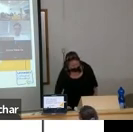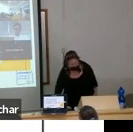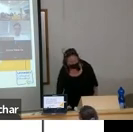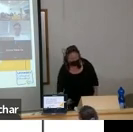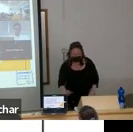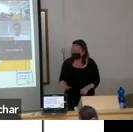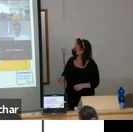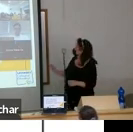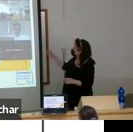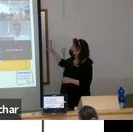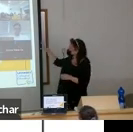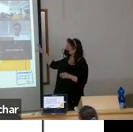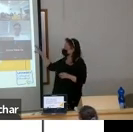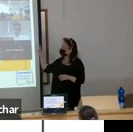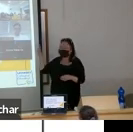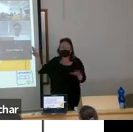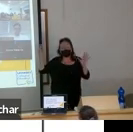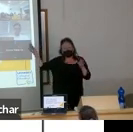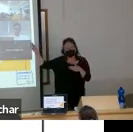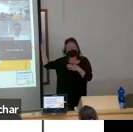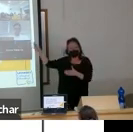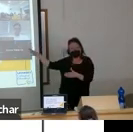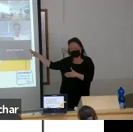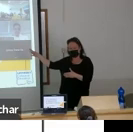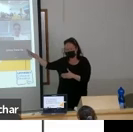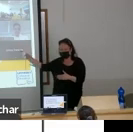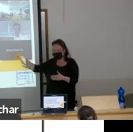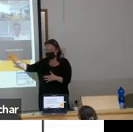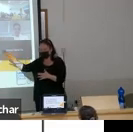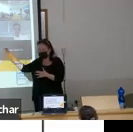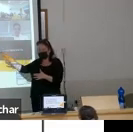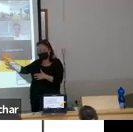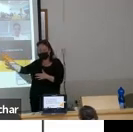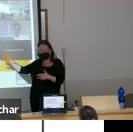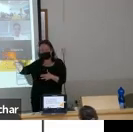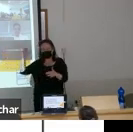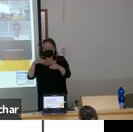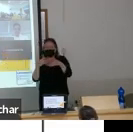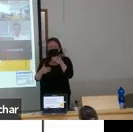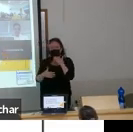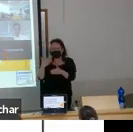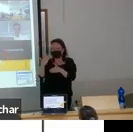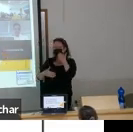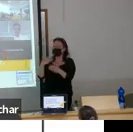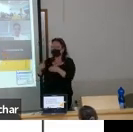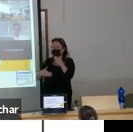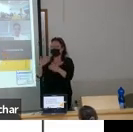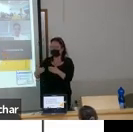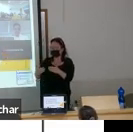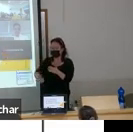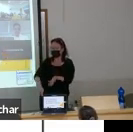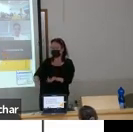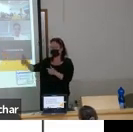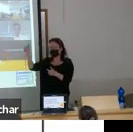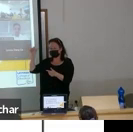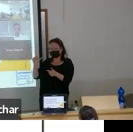Okay. So first of all, I'm just going to tell you about our English courses at Levinsky. This is actually the second